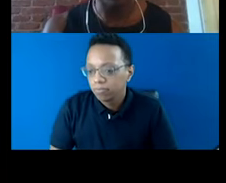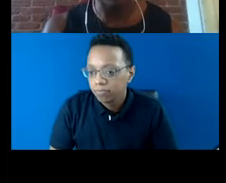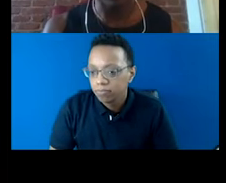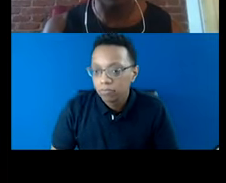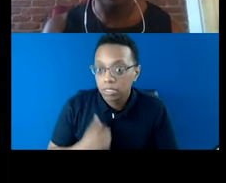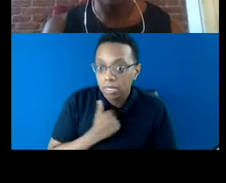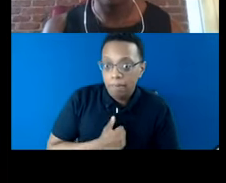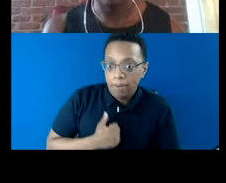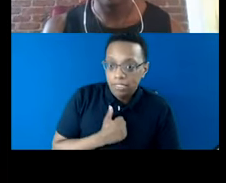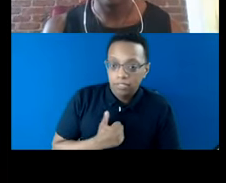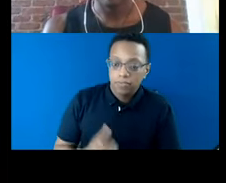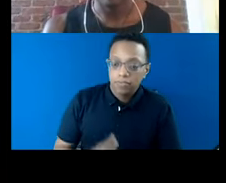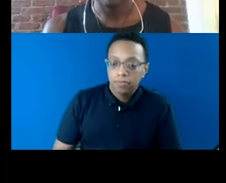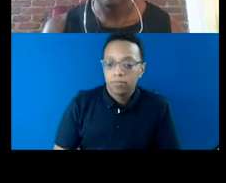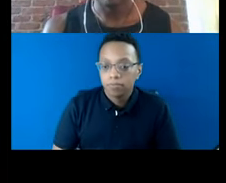Apologies, everyone.